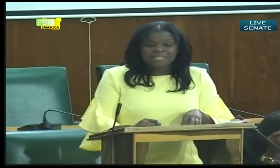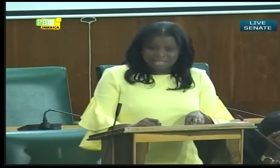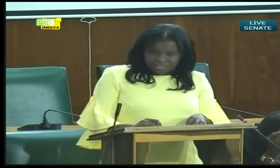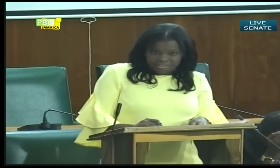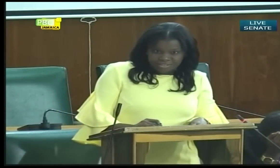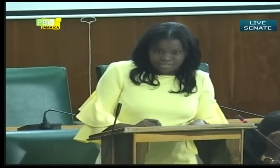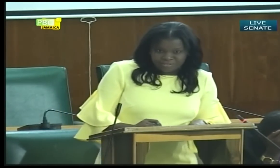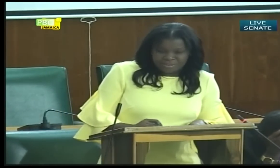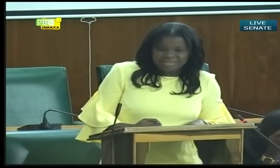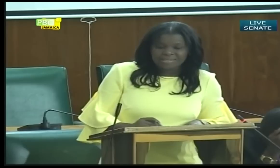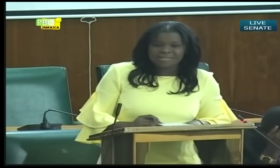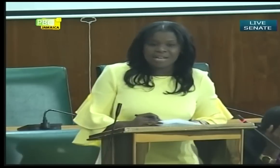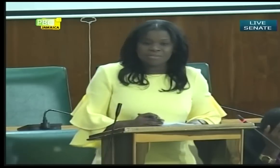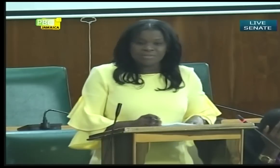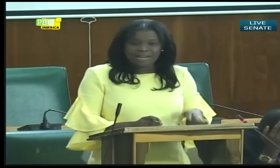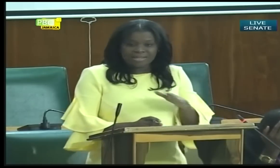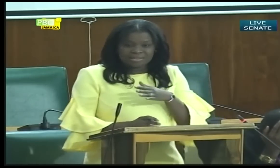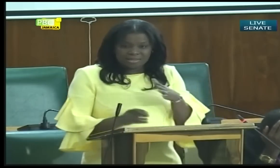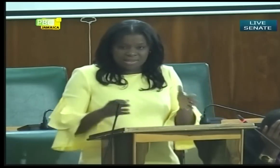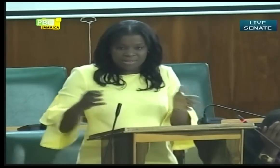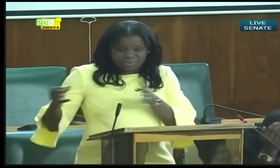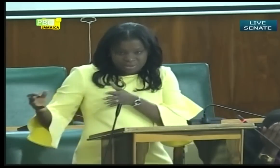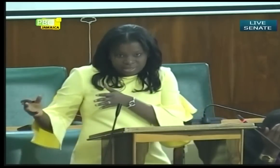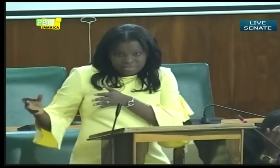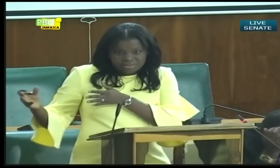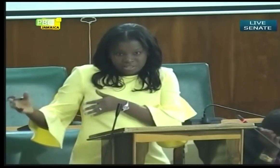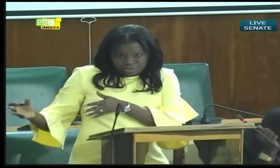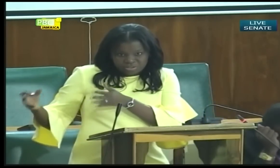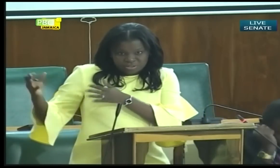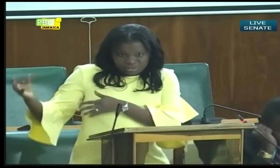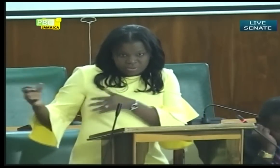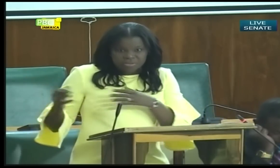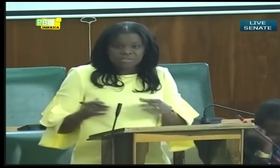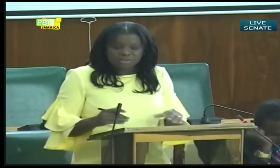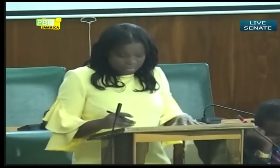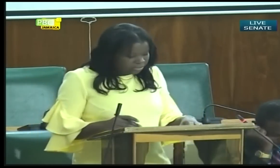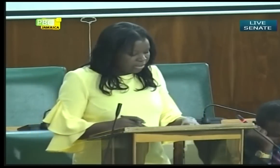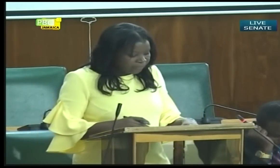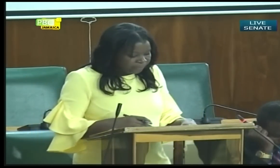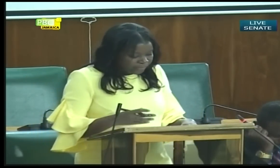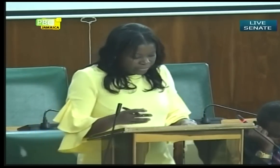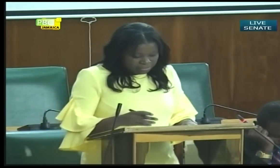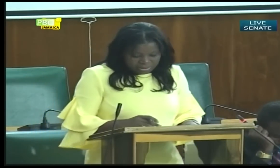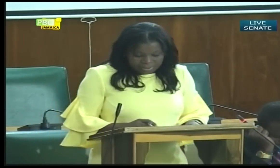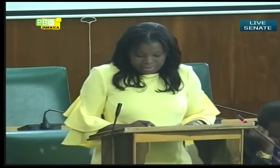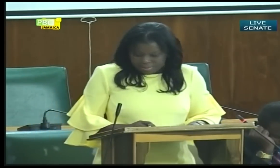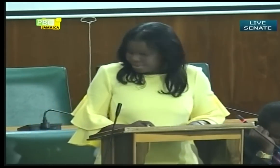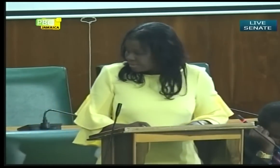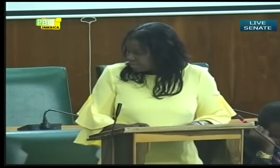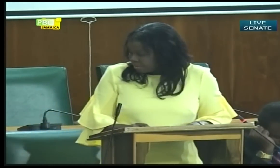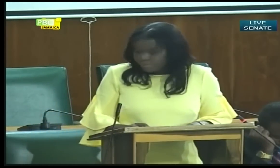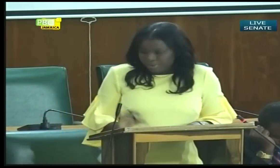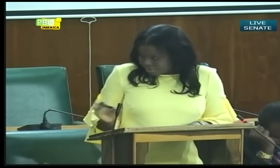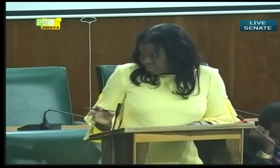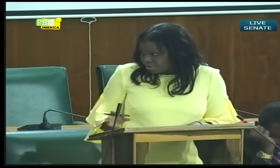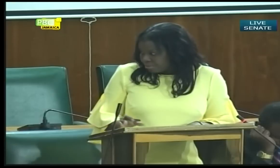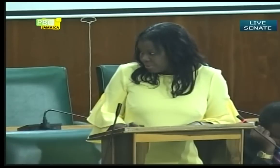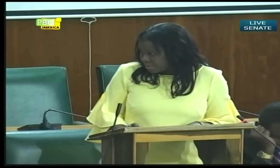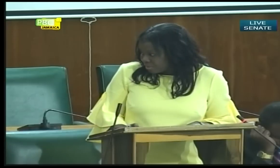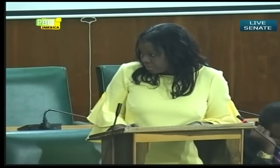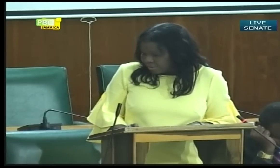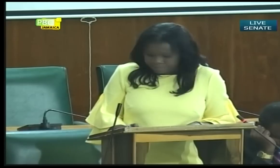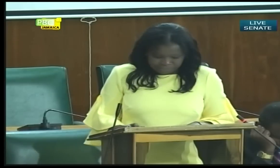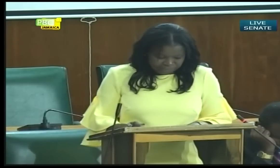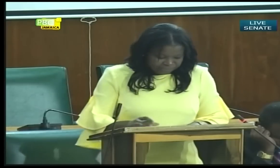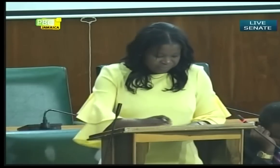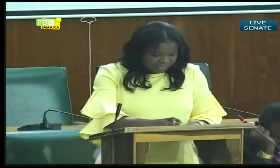Yes, Section 16 of the Maintenance Act provides that where a child is in education, then it goes until 23. So I'm recommending that for education purposes